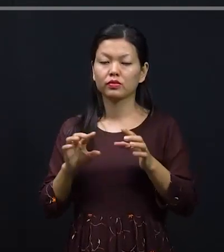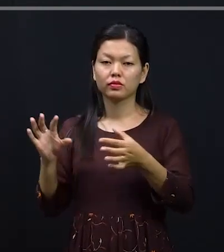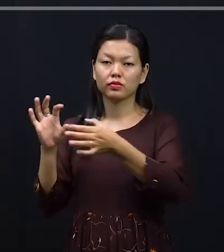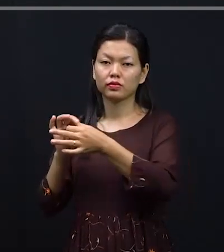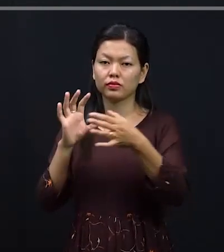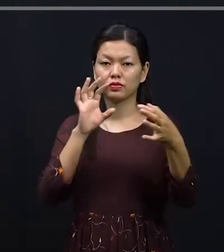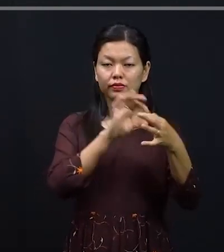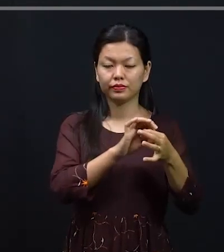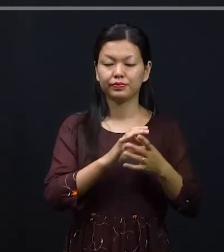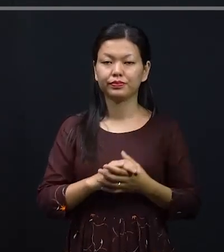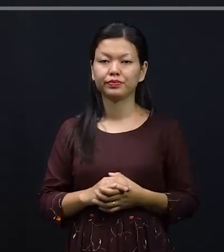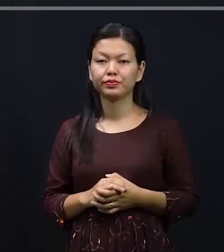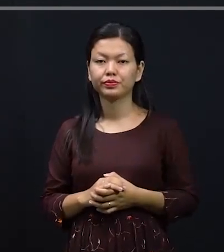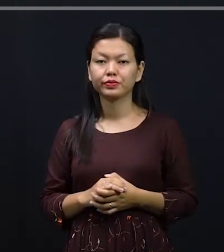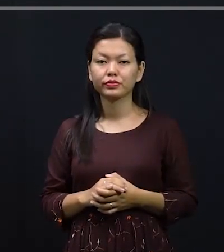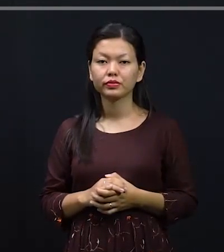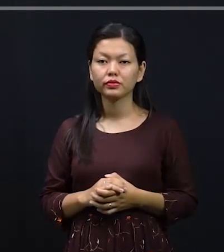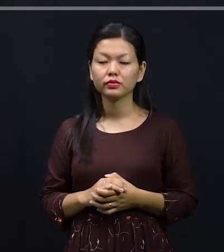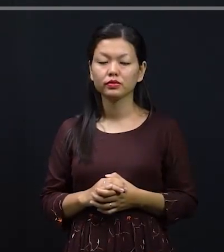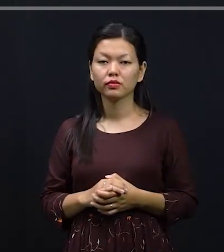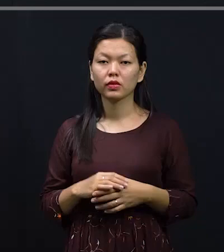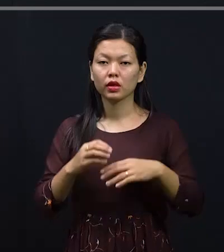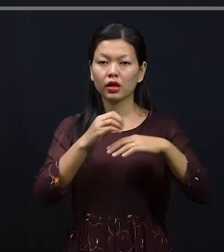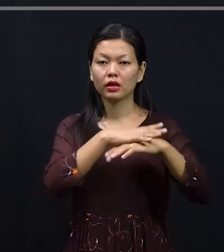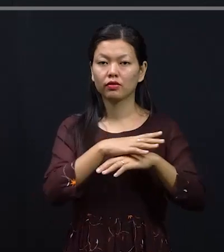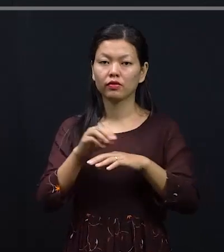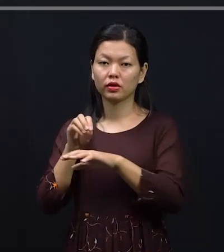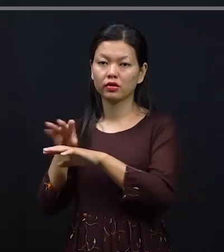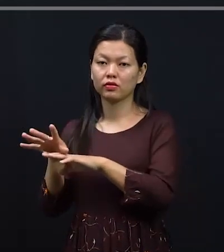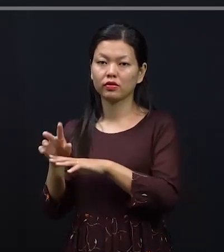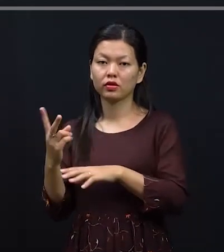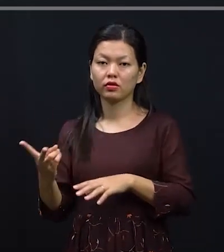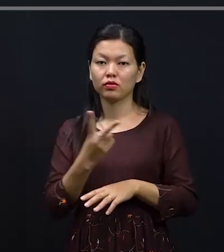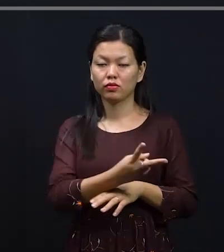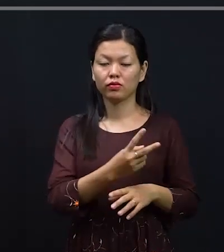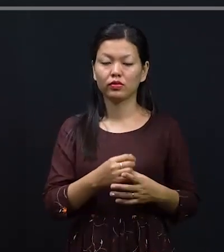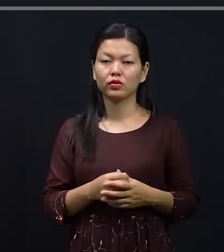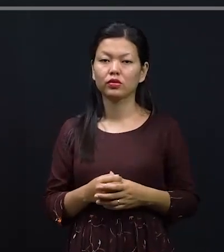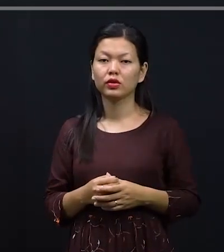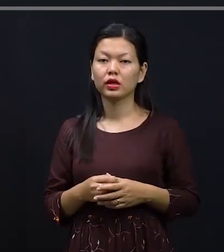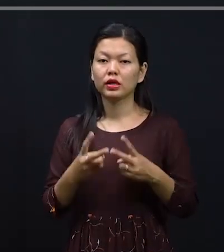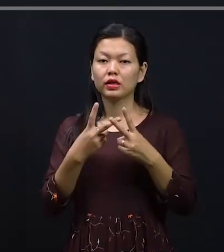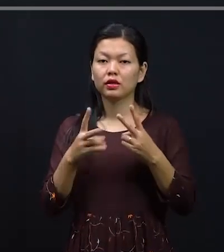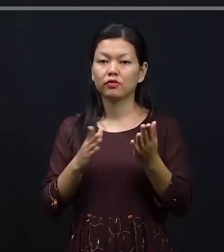These two types of bacteria were allowed to infect bacteria E. coli, and of course in different cultures.